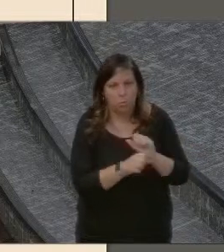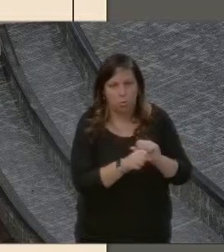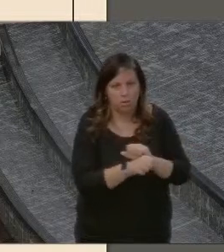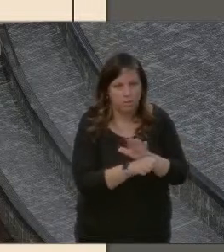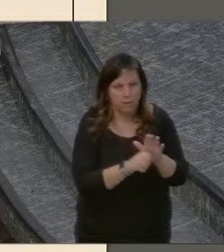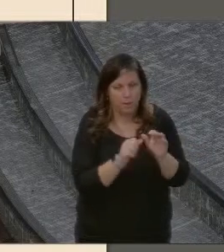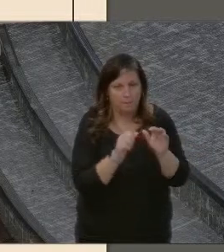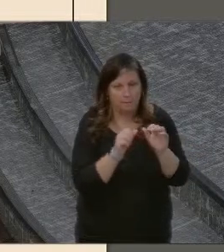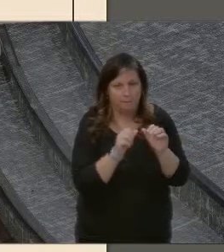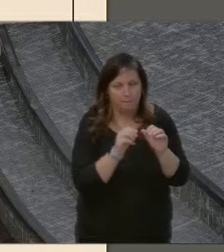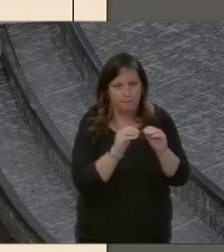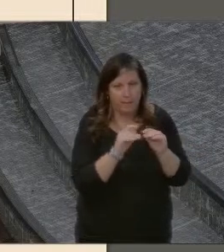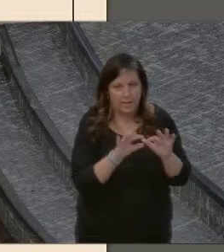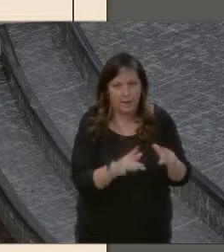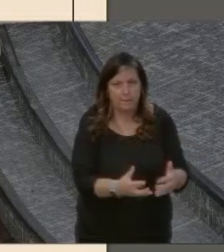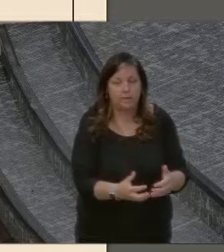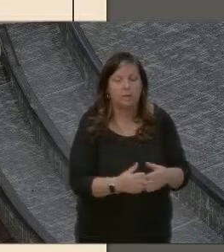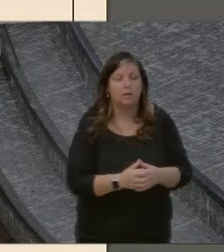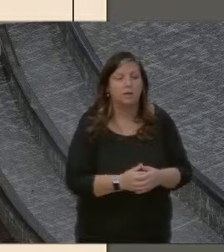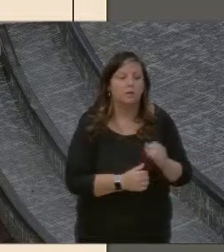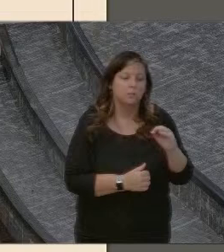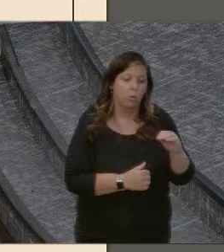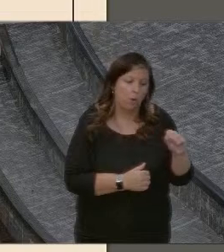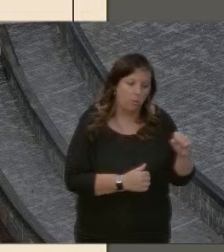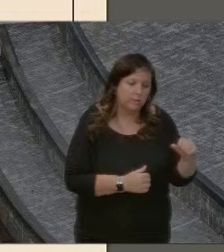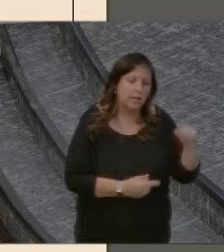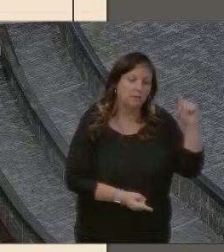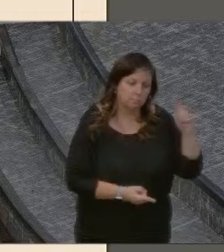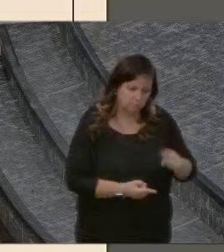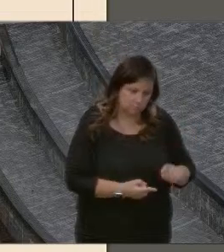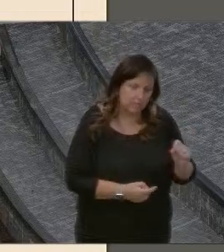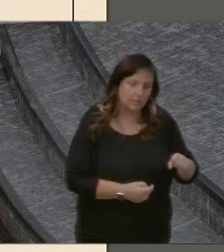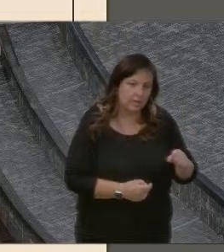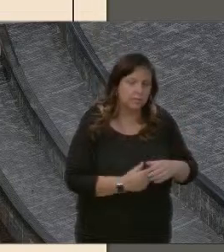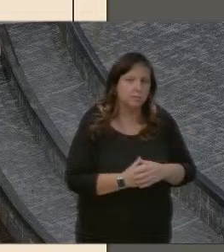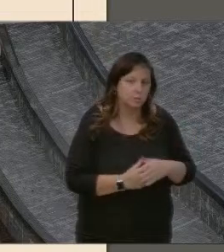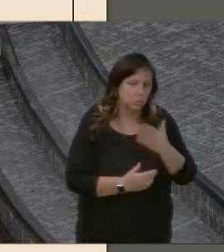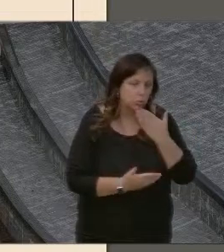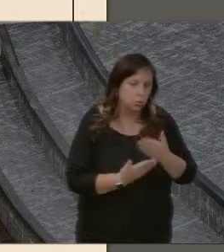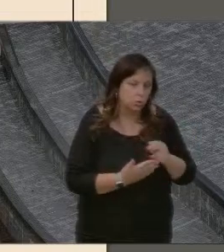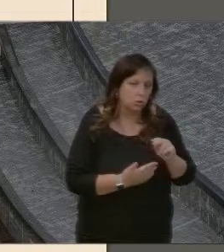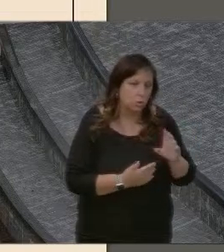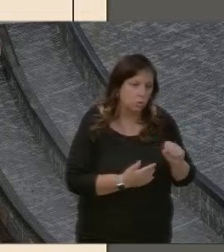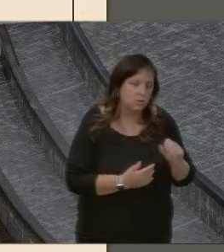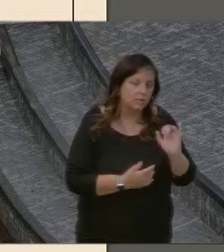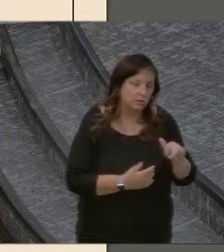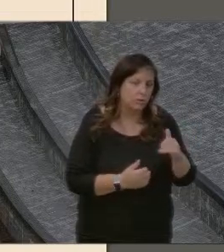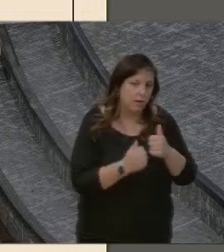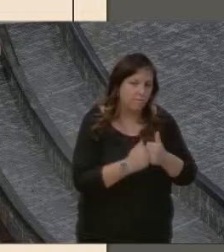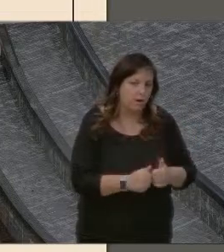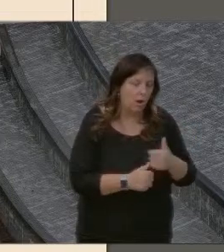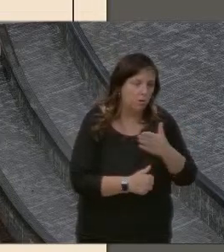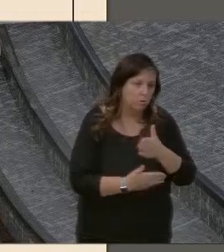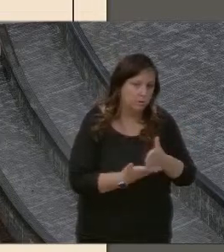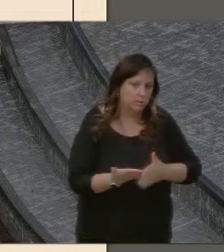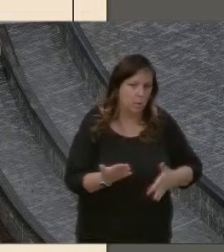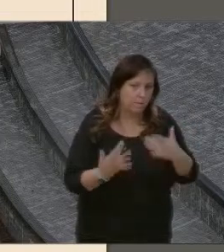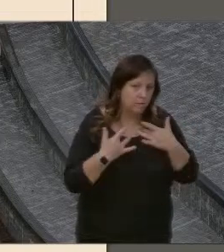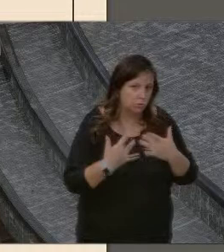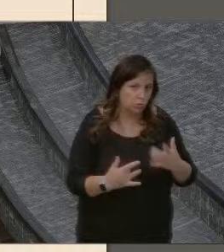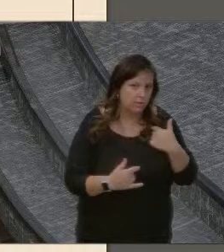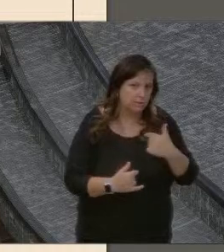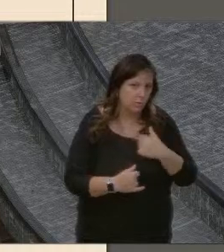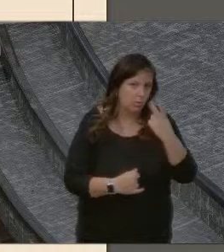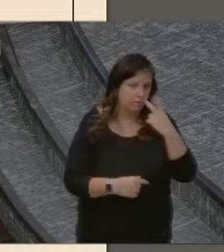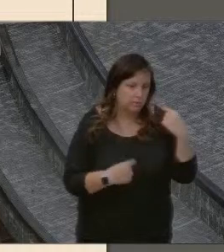In good news, OSS has been on the decline, which follows in some of the trends that we've seen. But if you take a look